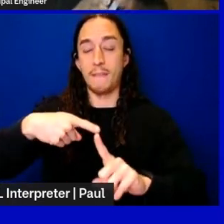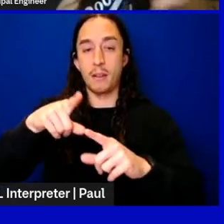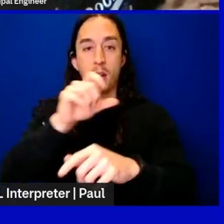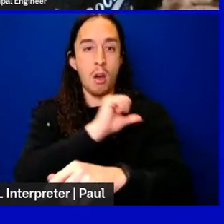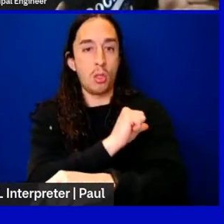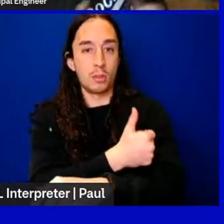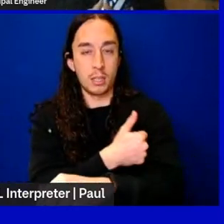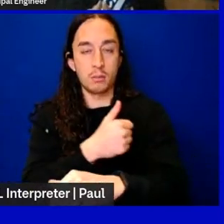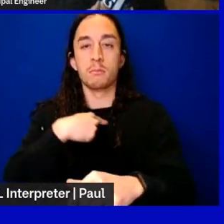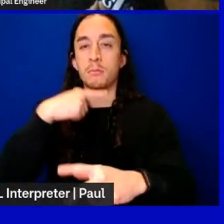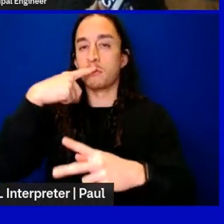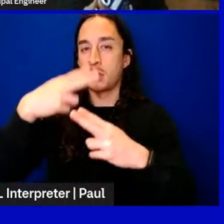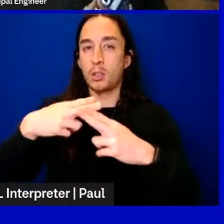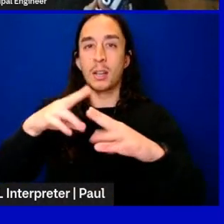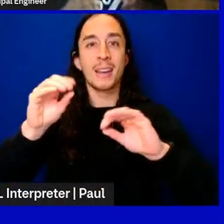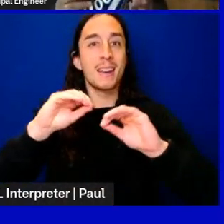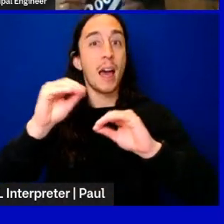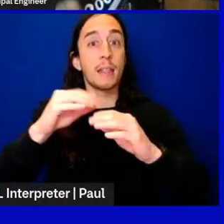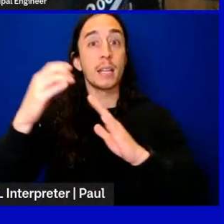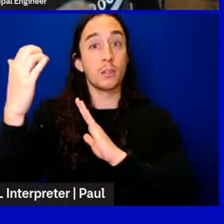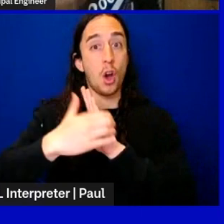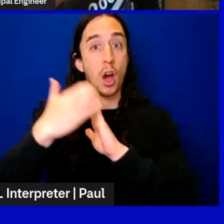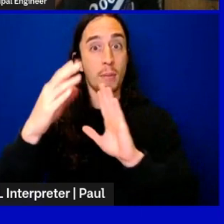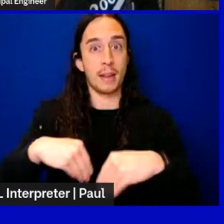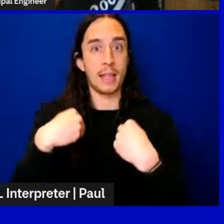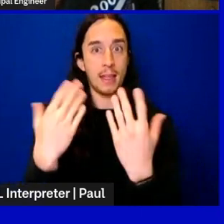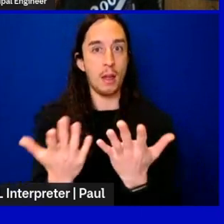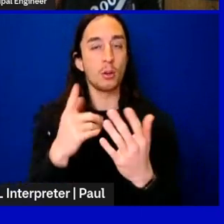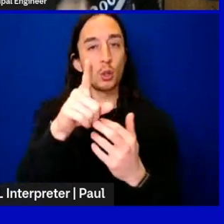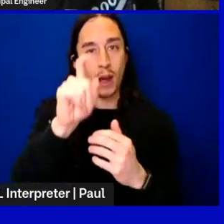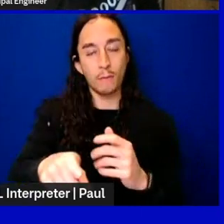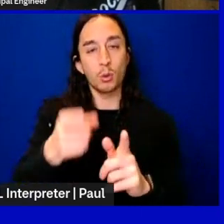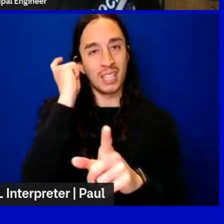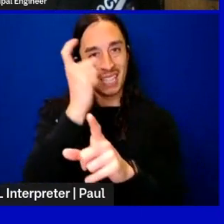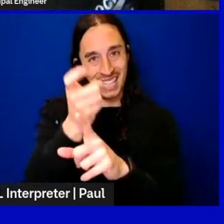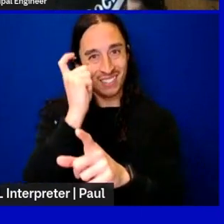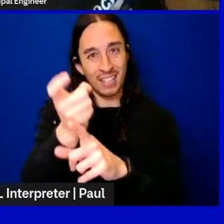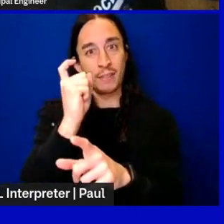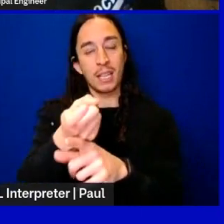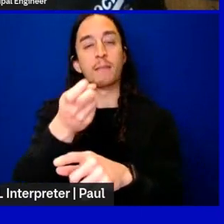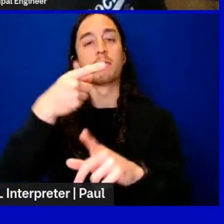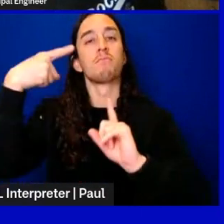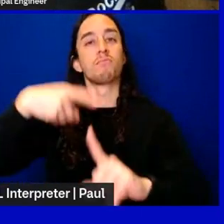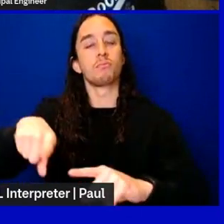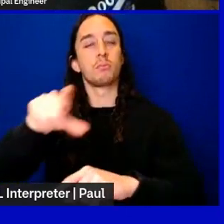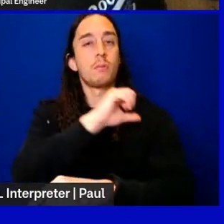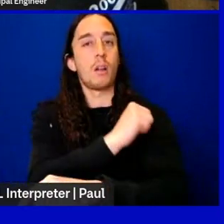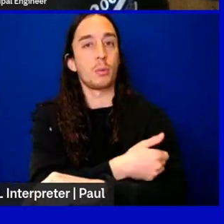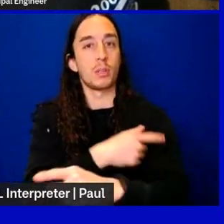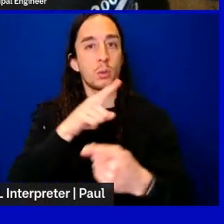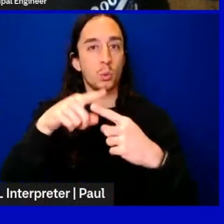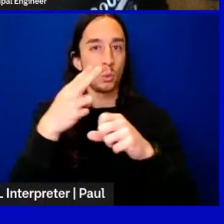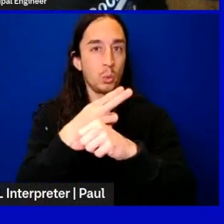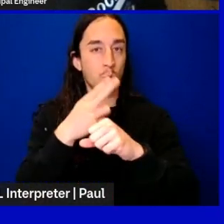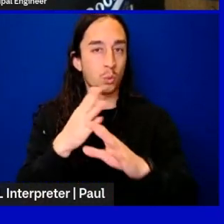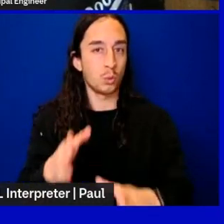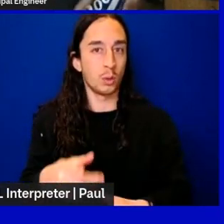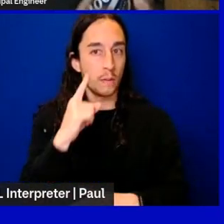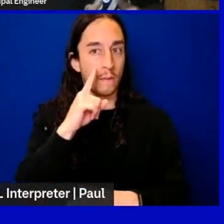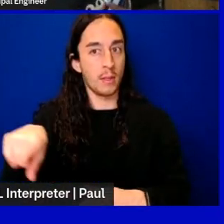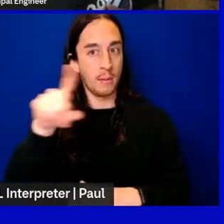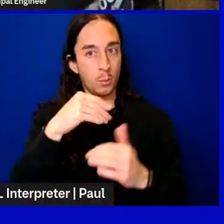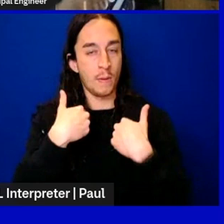mentioned, so nothing is implicit allowed. So you need to provide the explicit authorization to your users and the